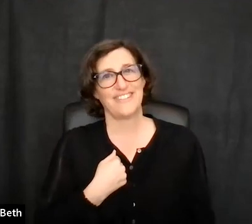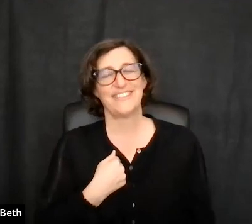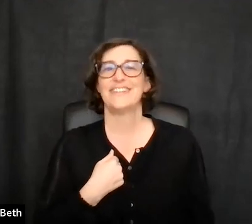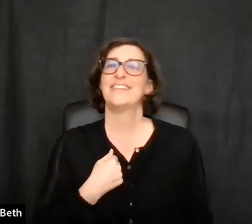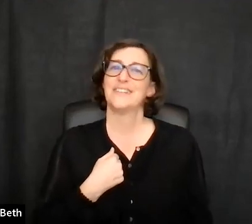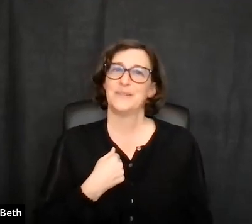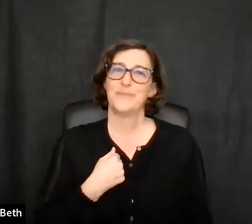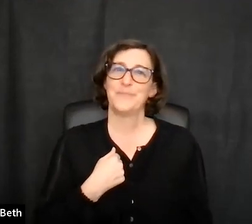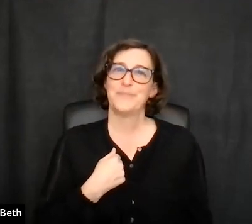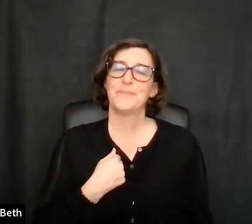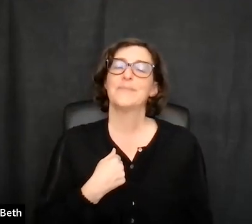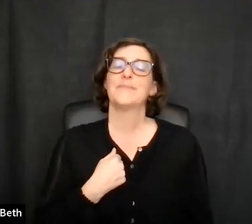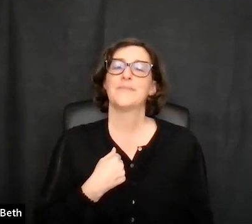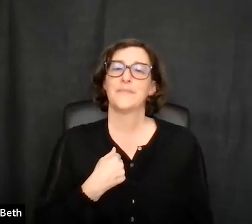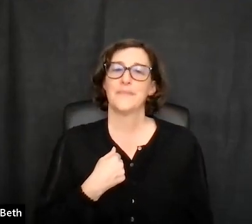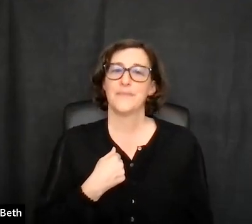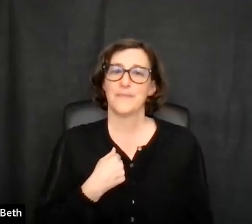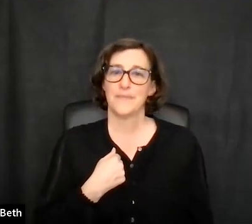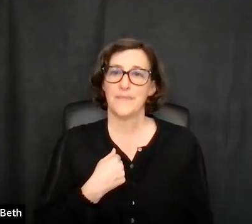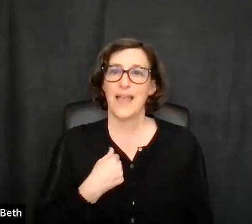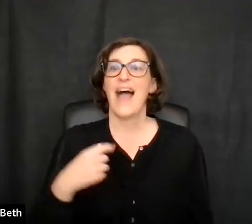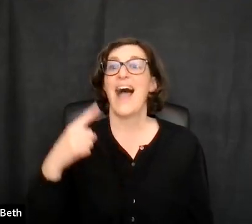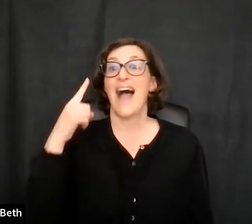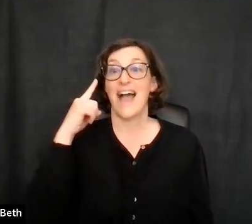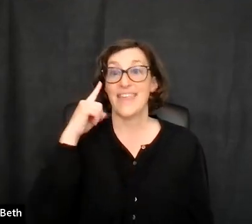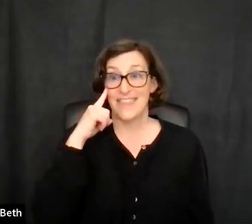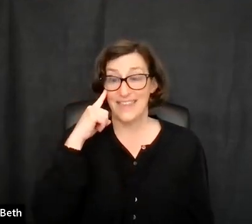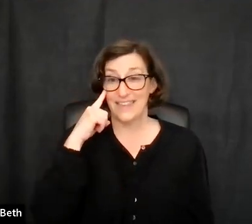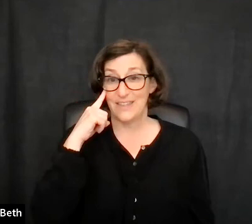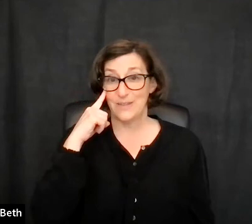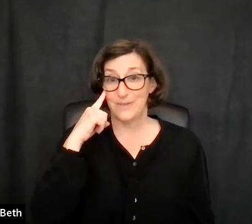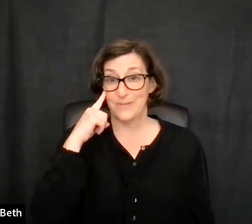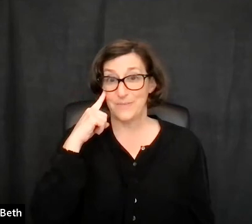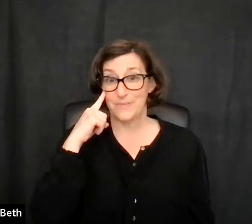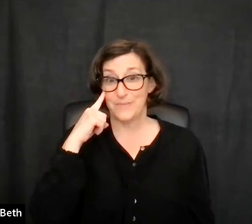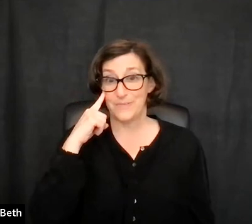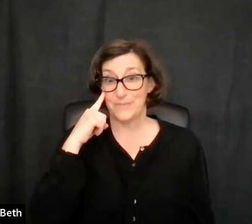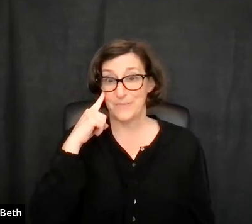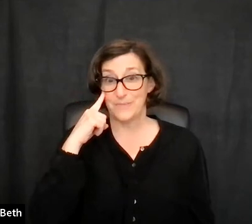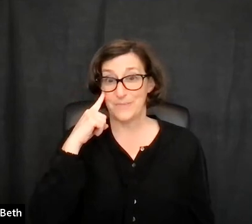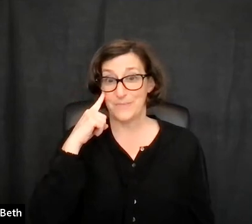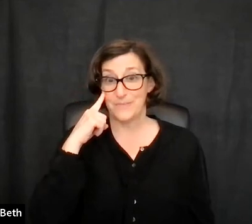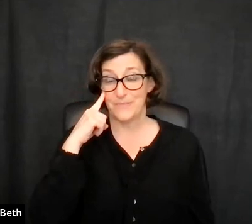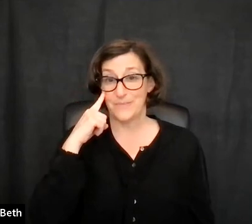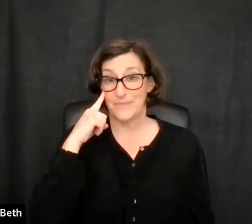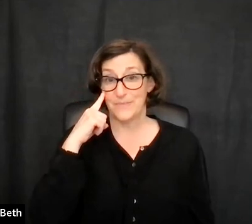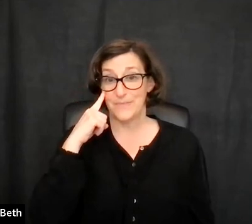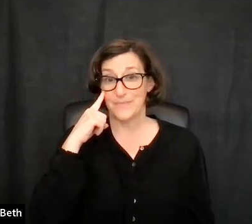And, you know, I think that, you know, like,